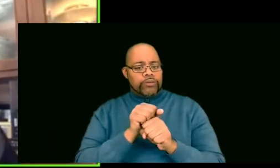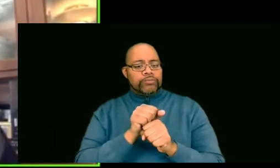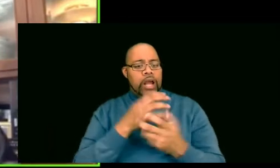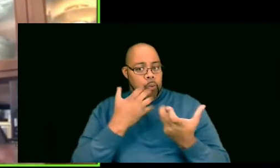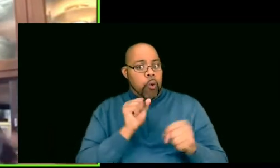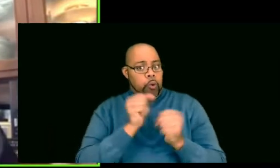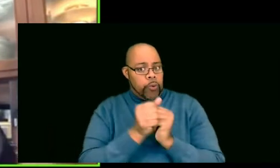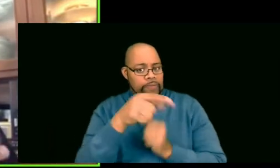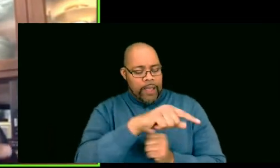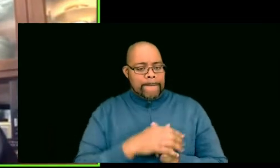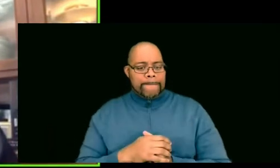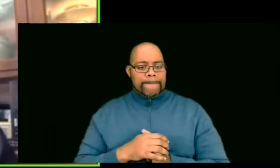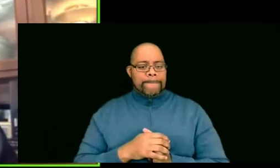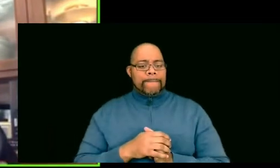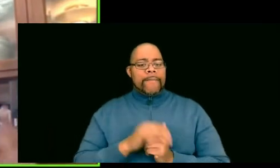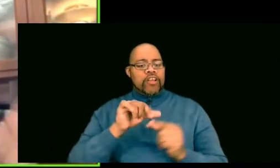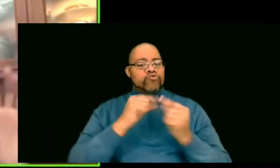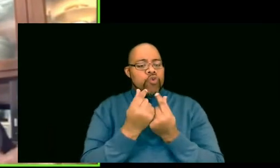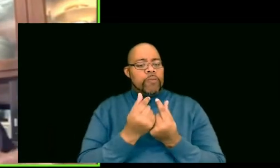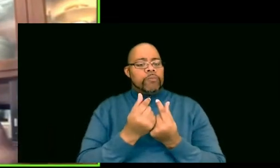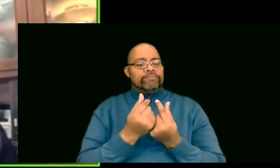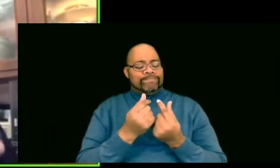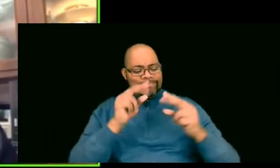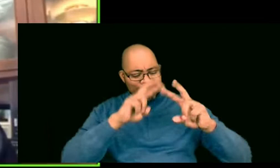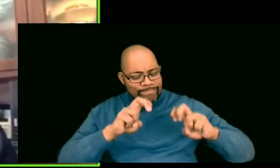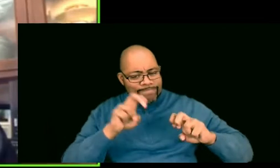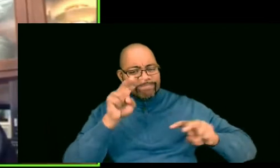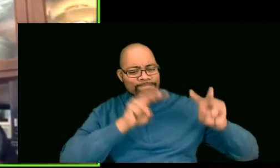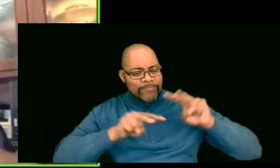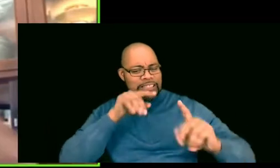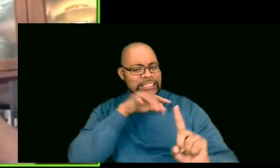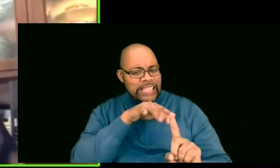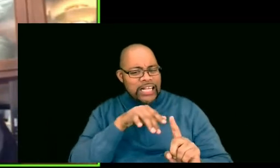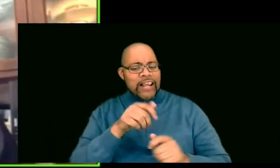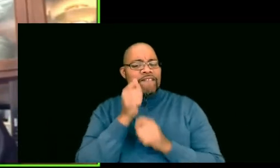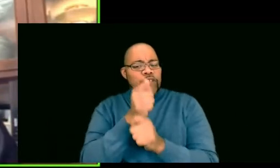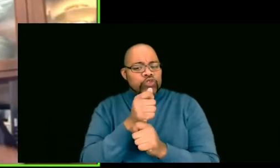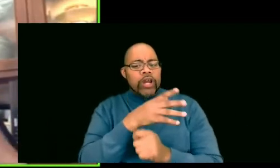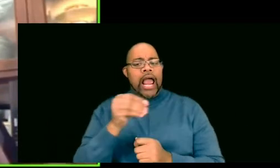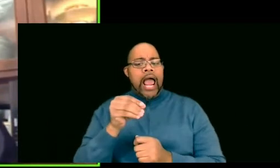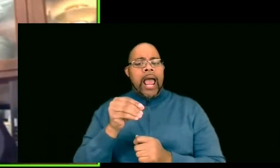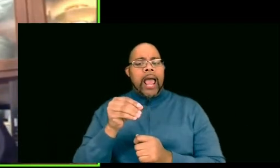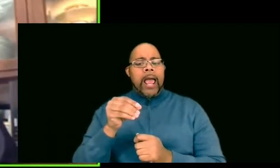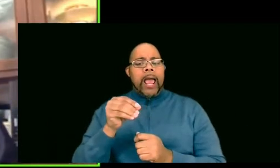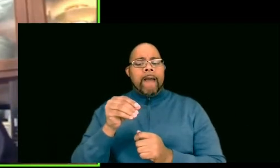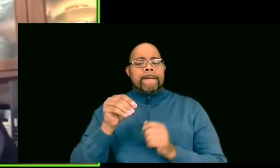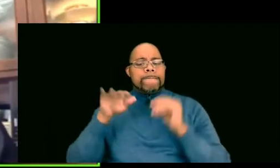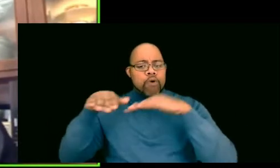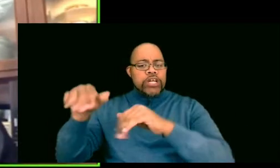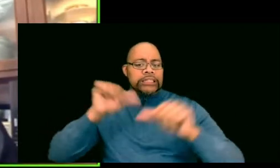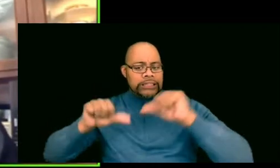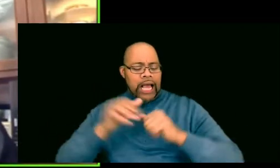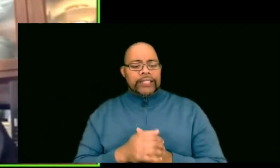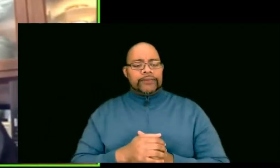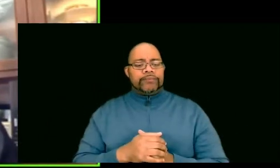agreed to and wanted to work with was a group that was looking at fisheries and marine science.